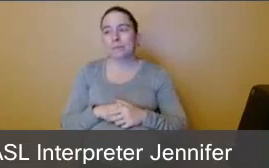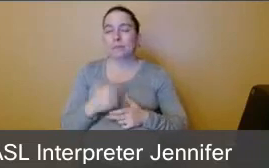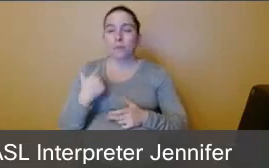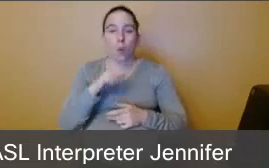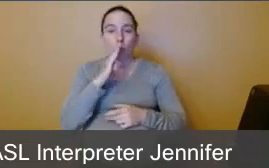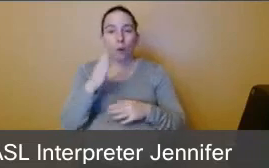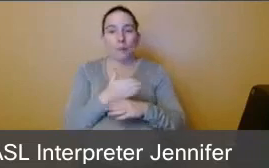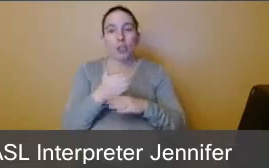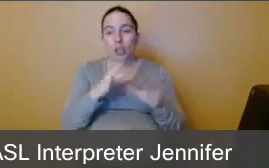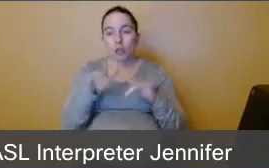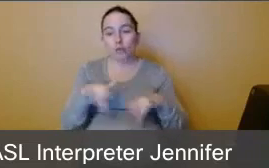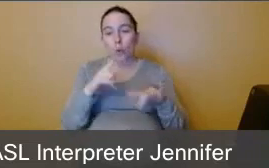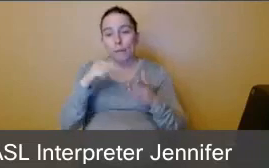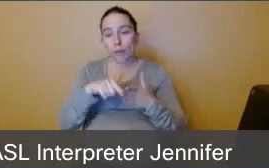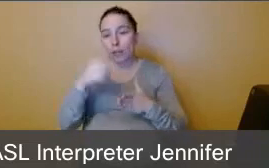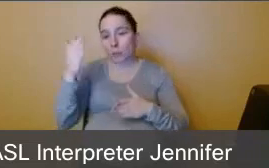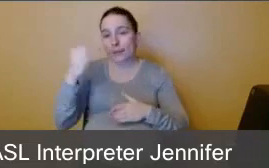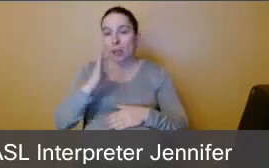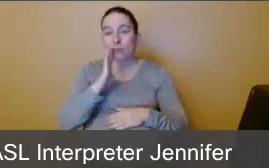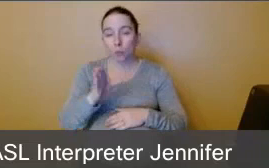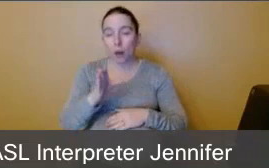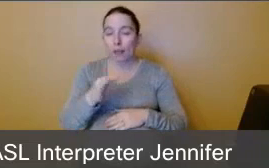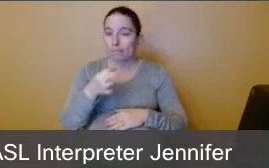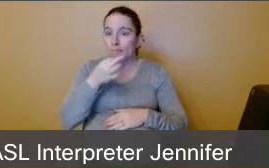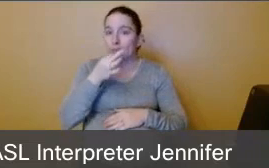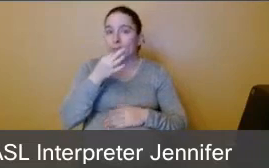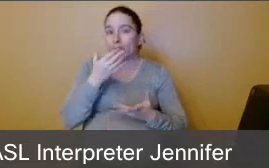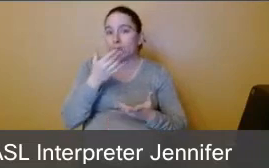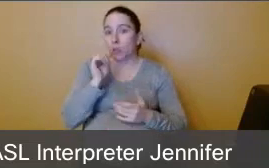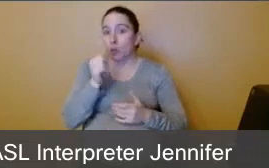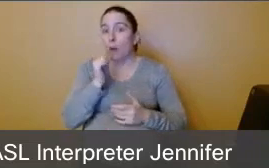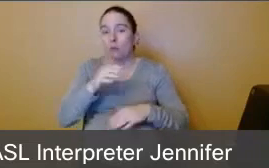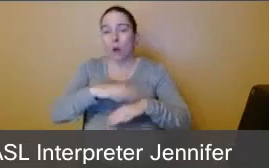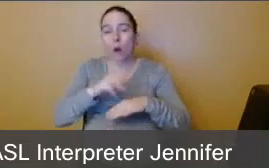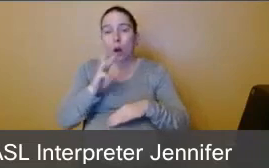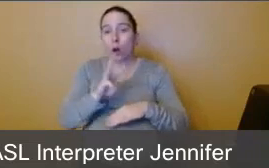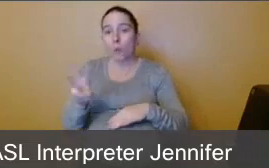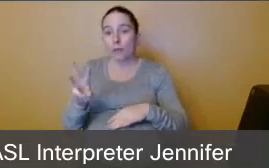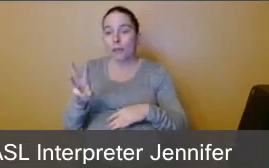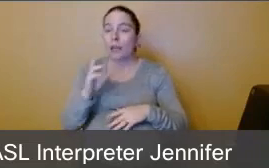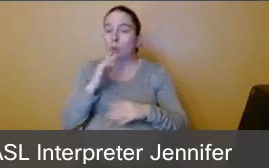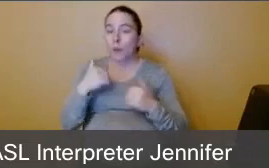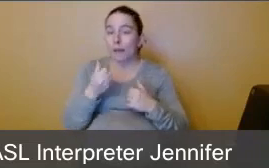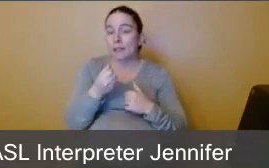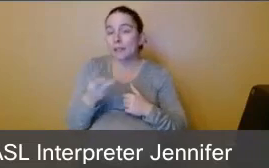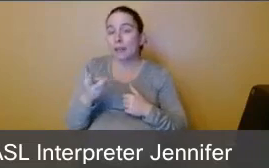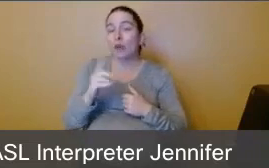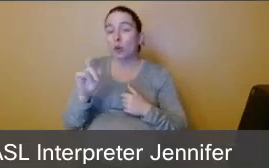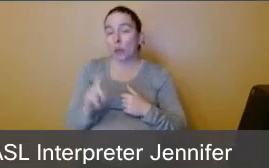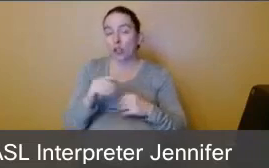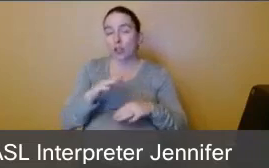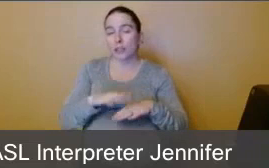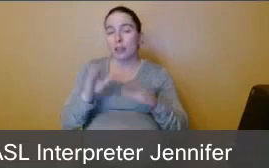sharing the recording of this presentation as soon as tomorrow on our website. So there's several questions in the chat asking